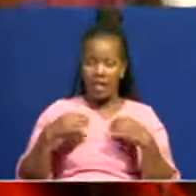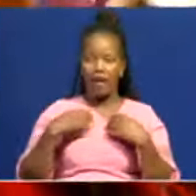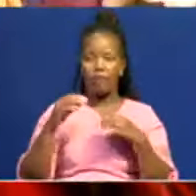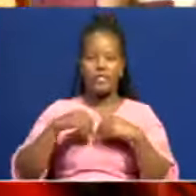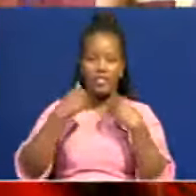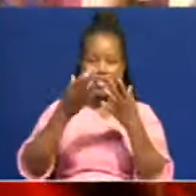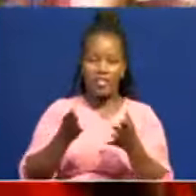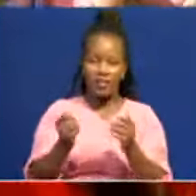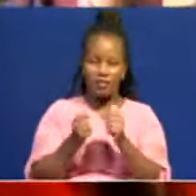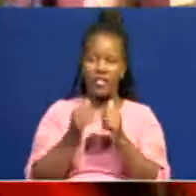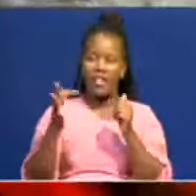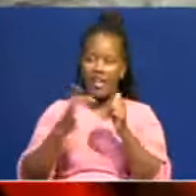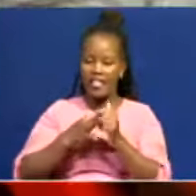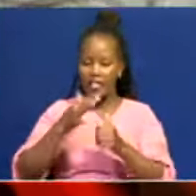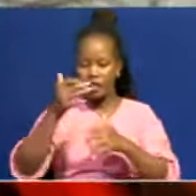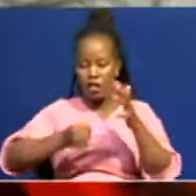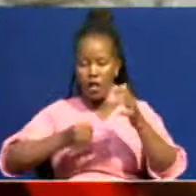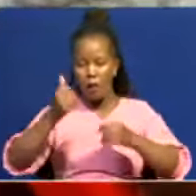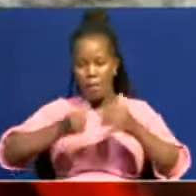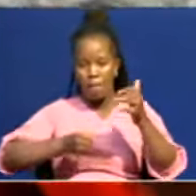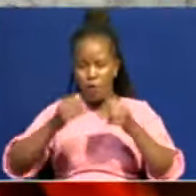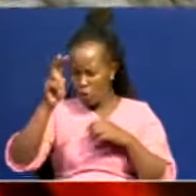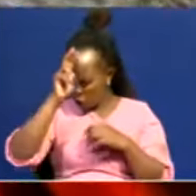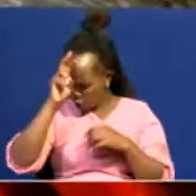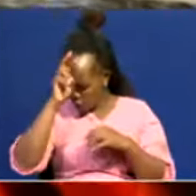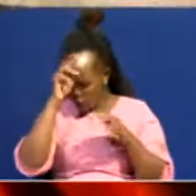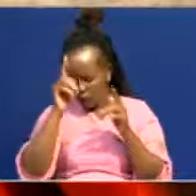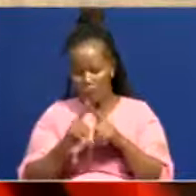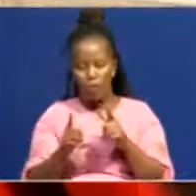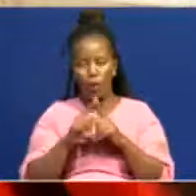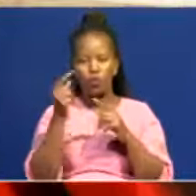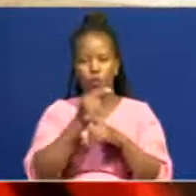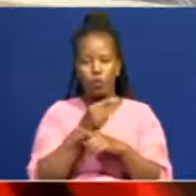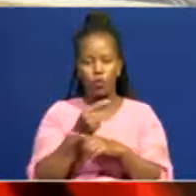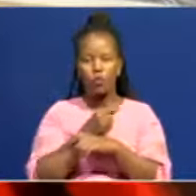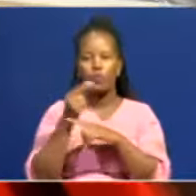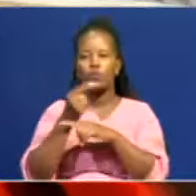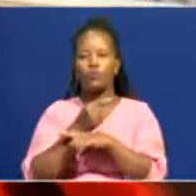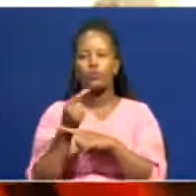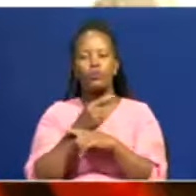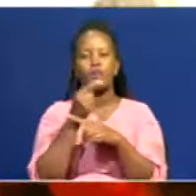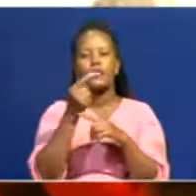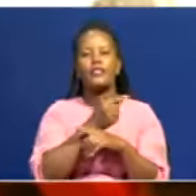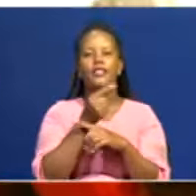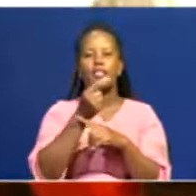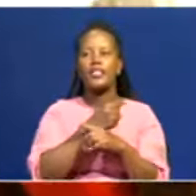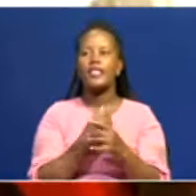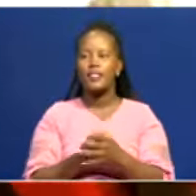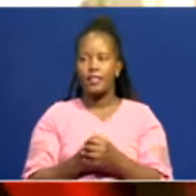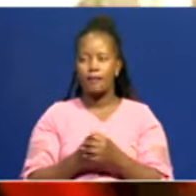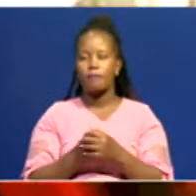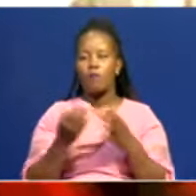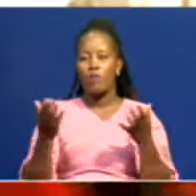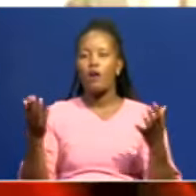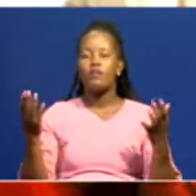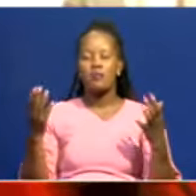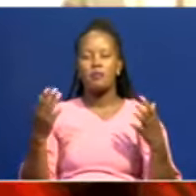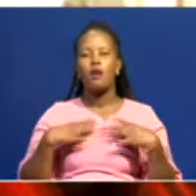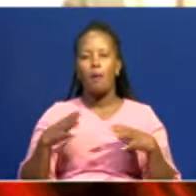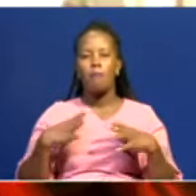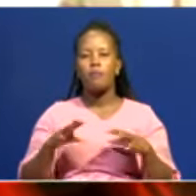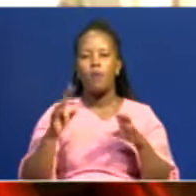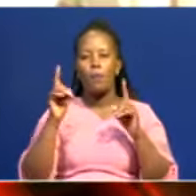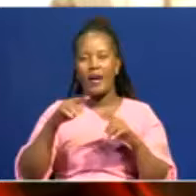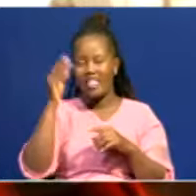18 dairy goats and training on how to rear them. Now they will keep it for a while